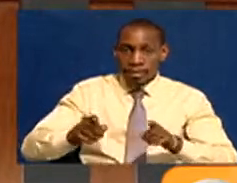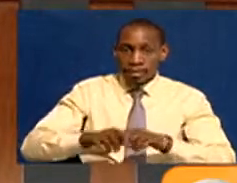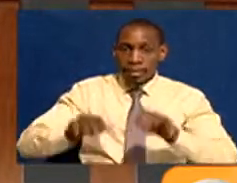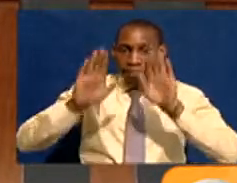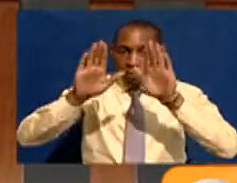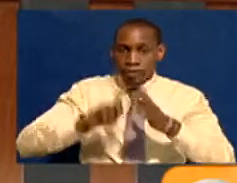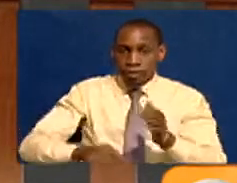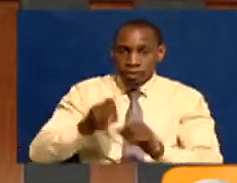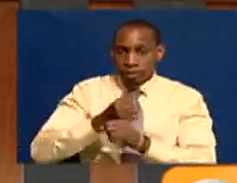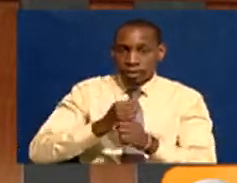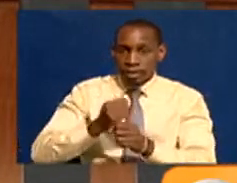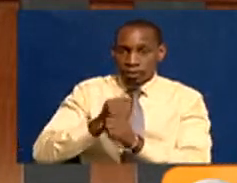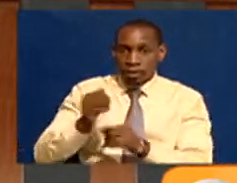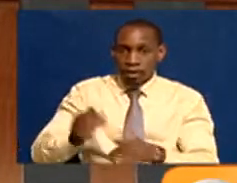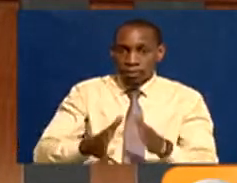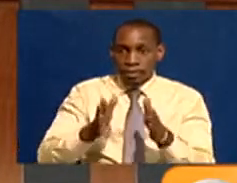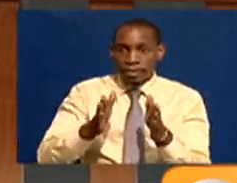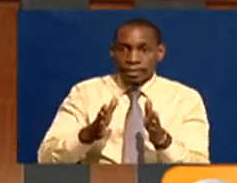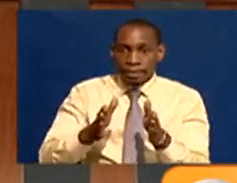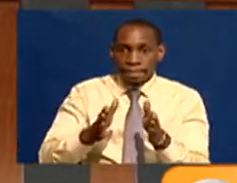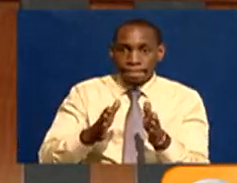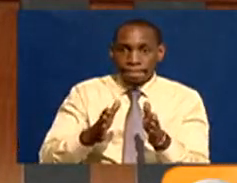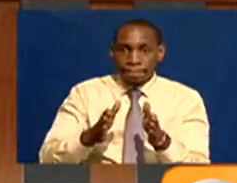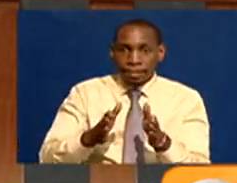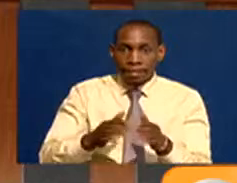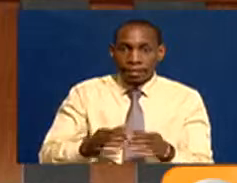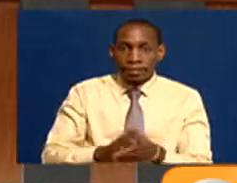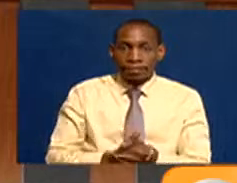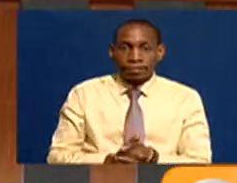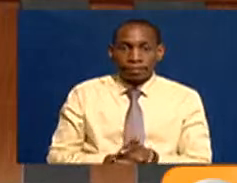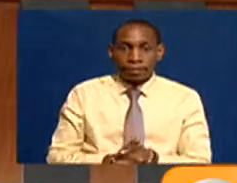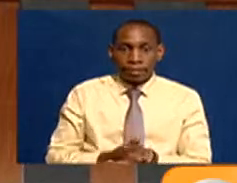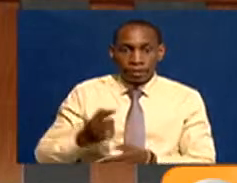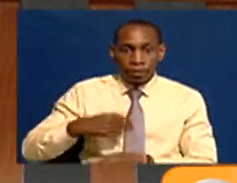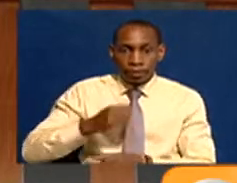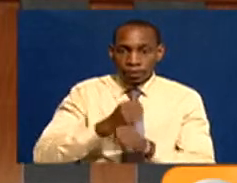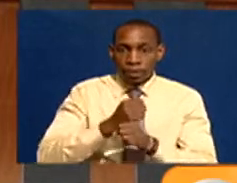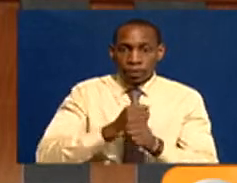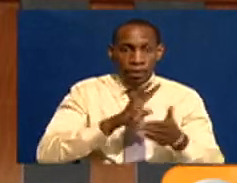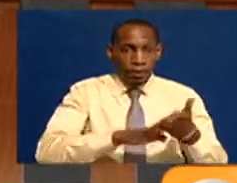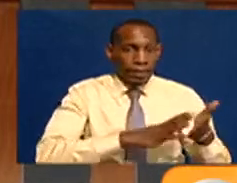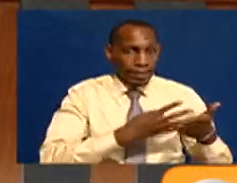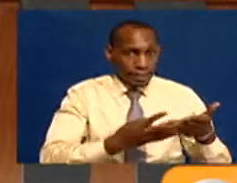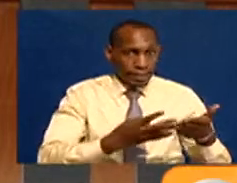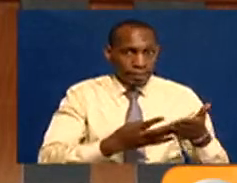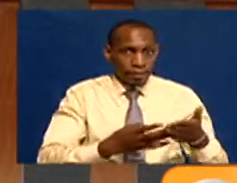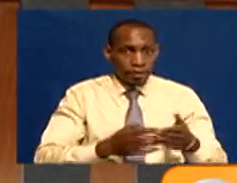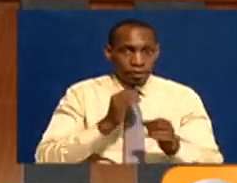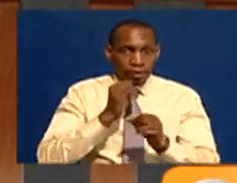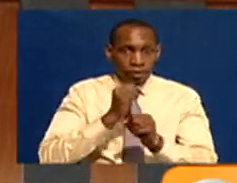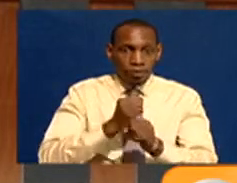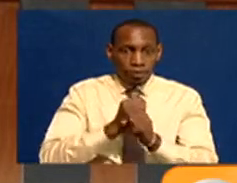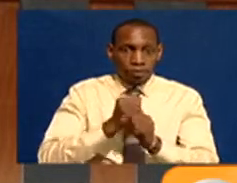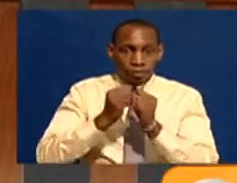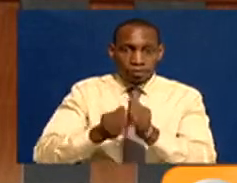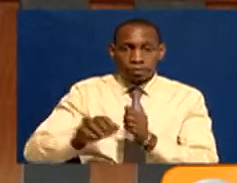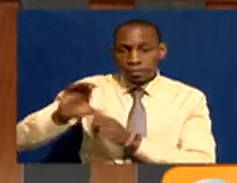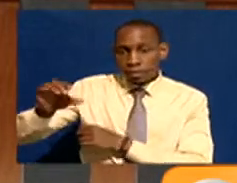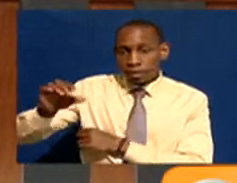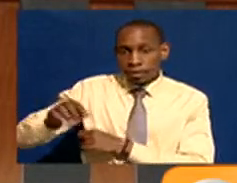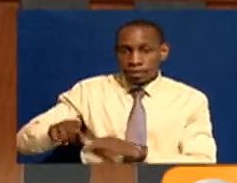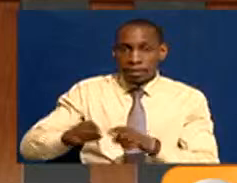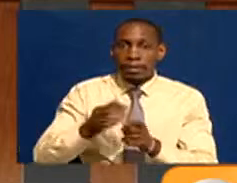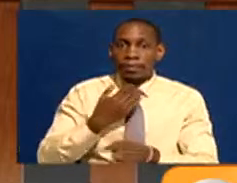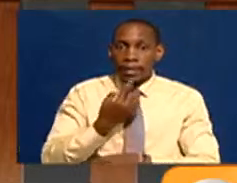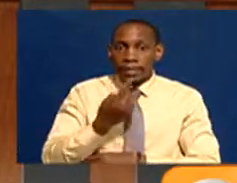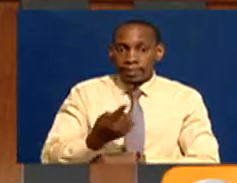are creating jobs for the country, we need these investors. Having said that, we are working on a framework of collaborative framework with the counties. But let me